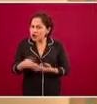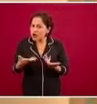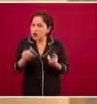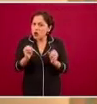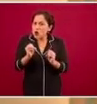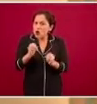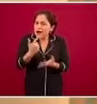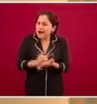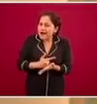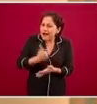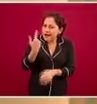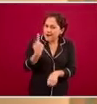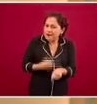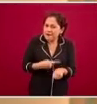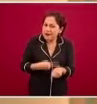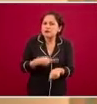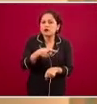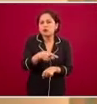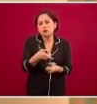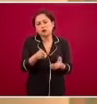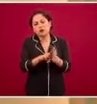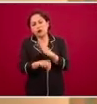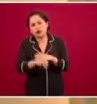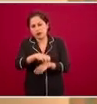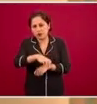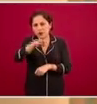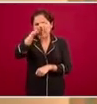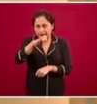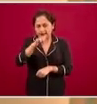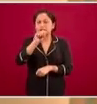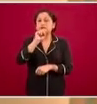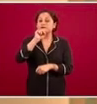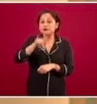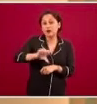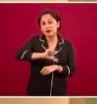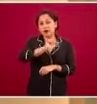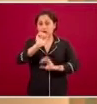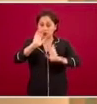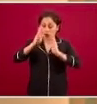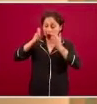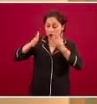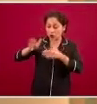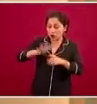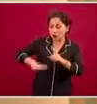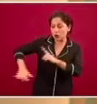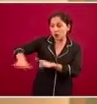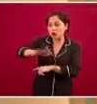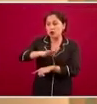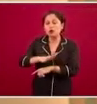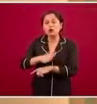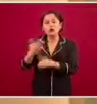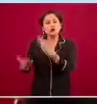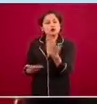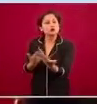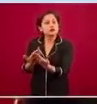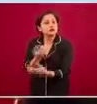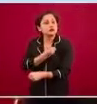to predict an unfavorable outcome, as well as what